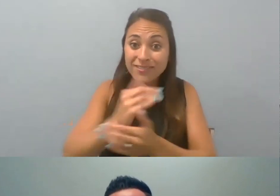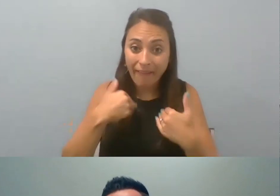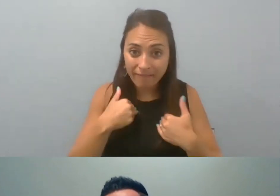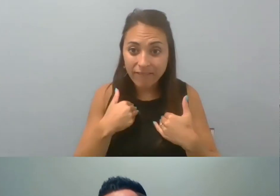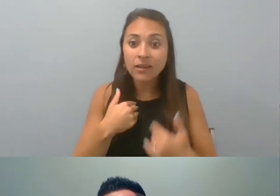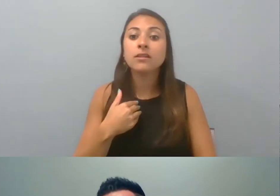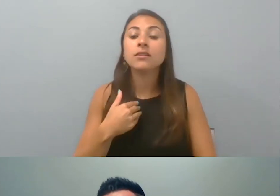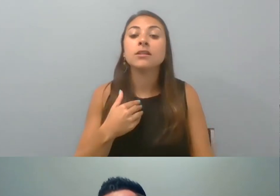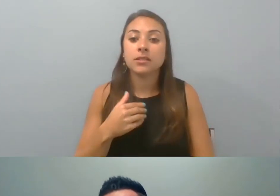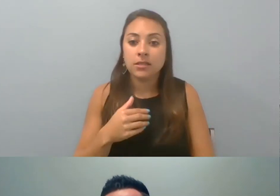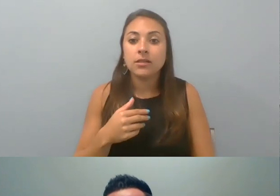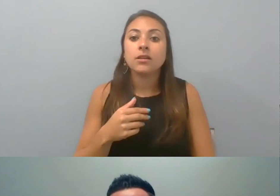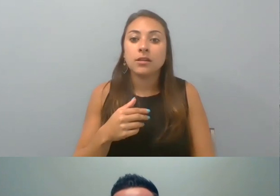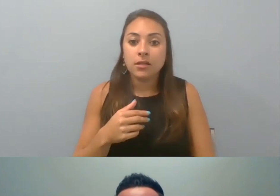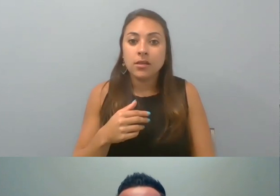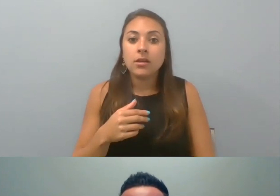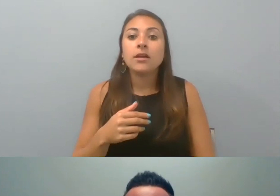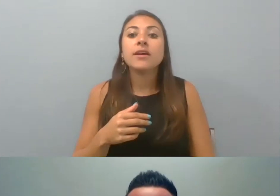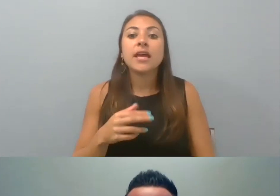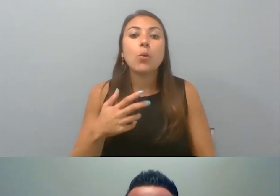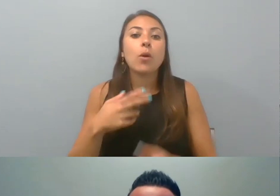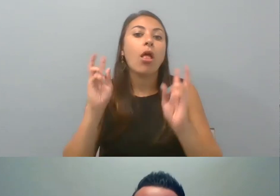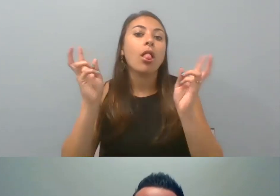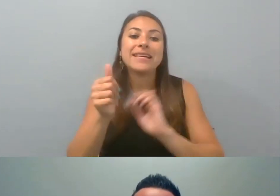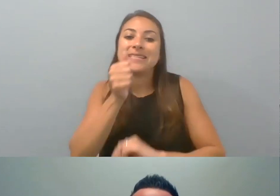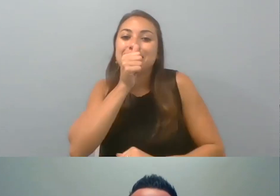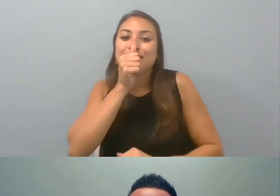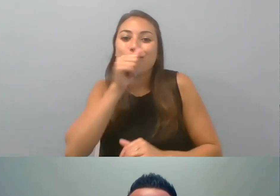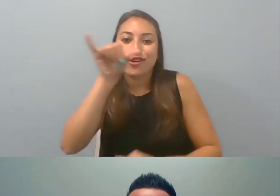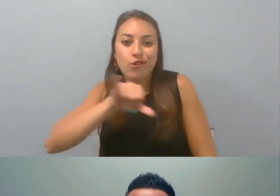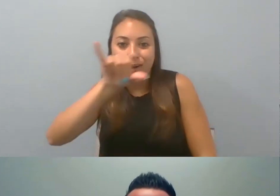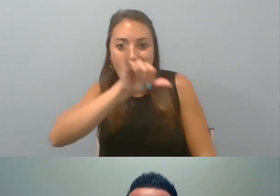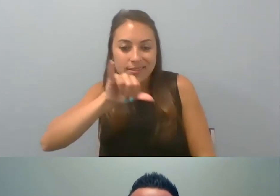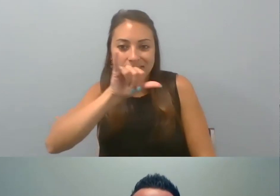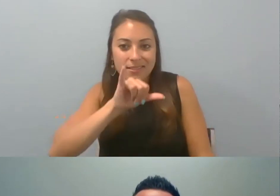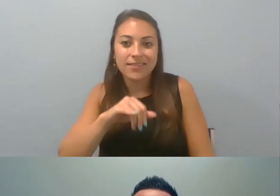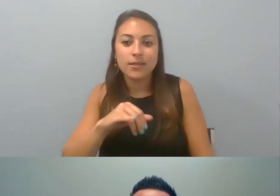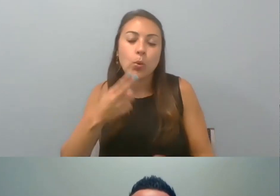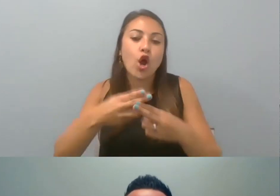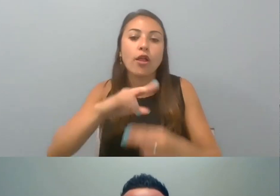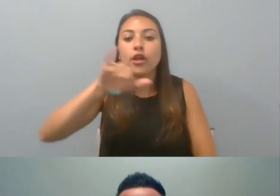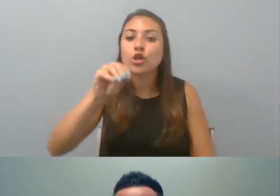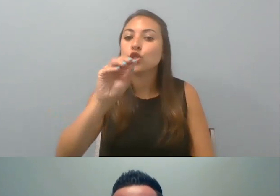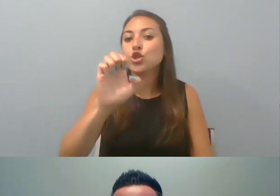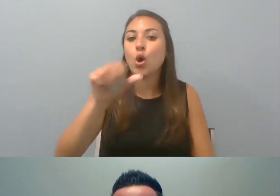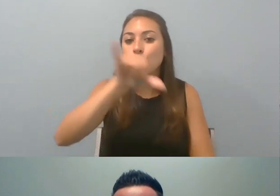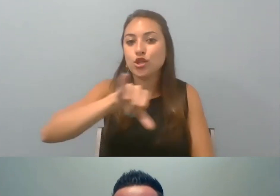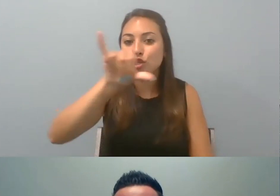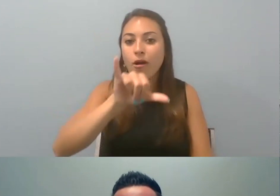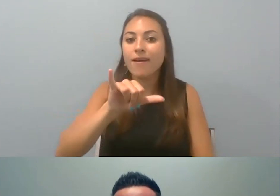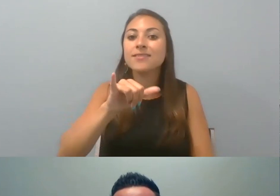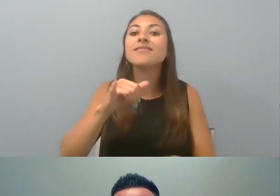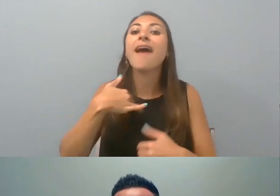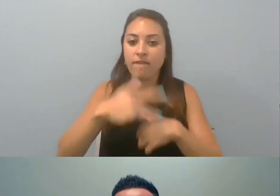even our quote unquote secret sauce, or what we affectionately call Joe sauce, is available in vegan form. So